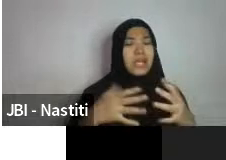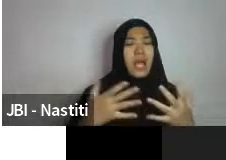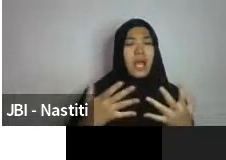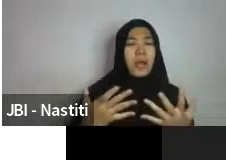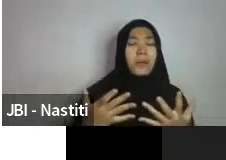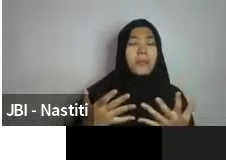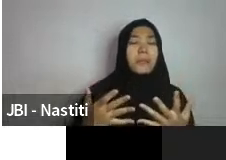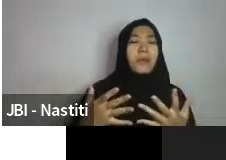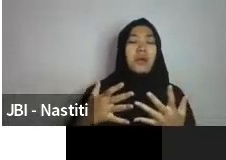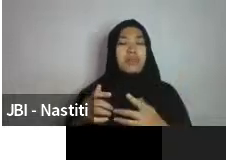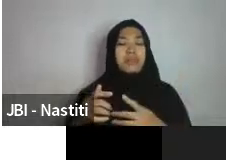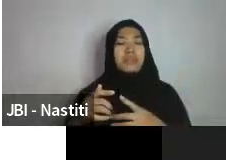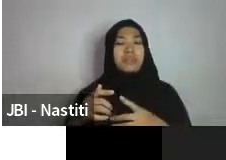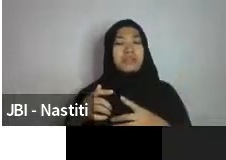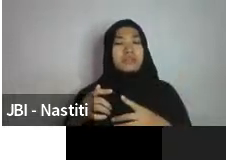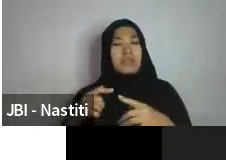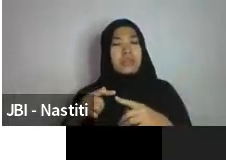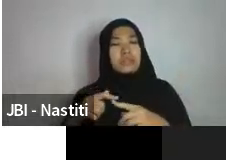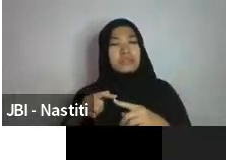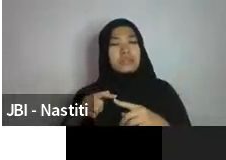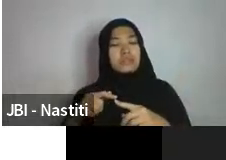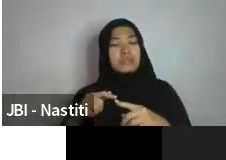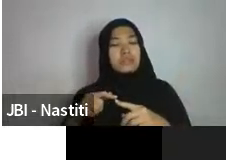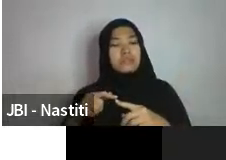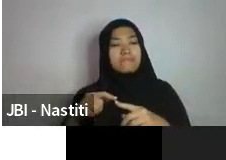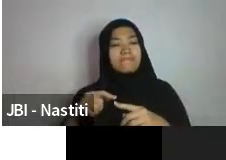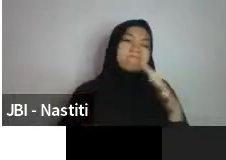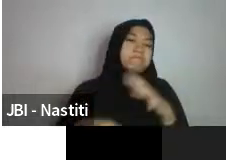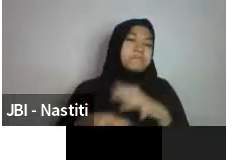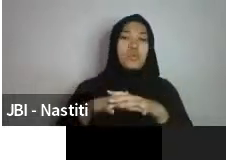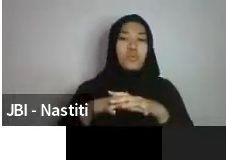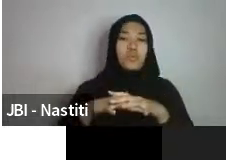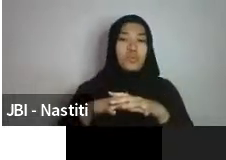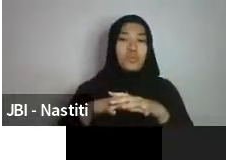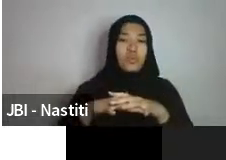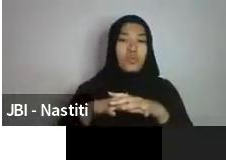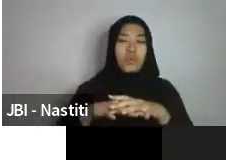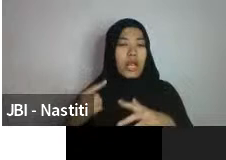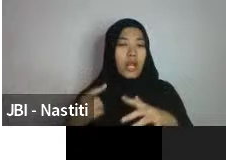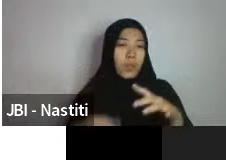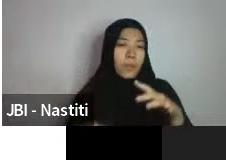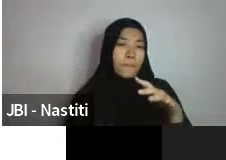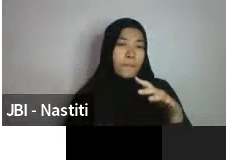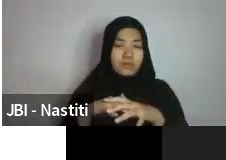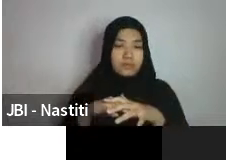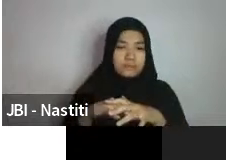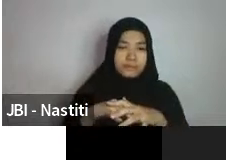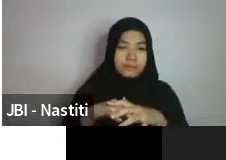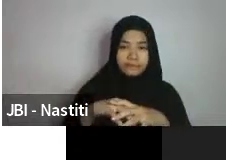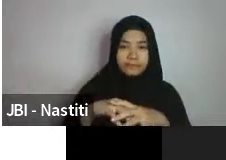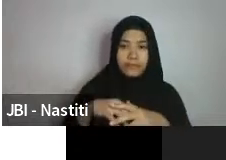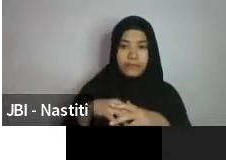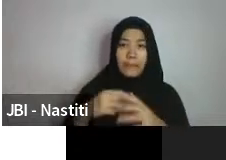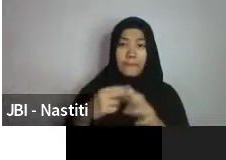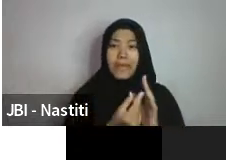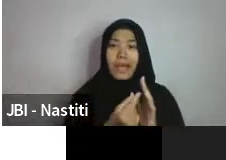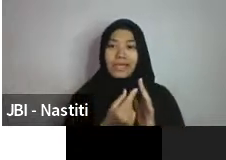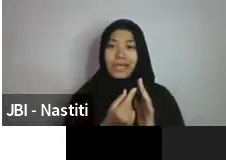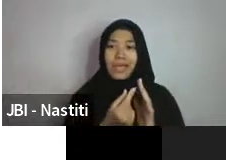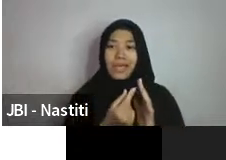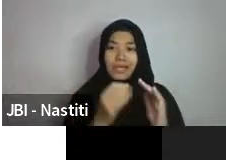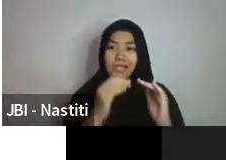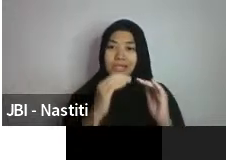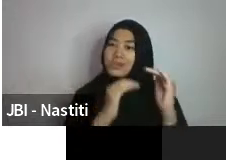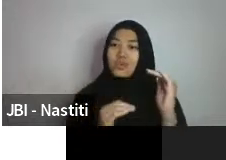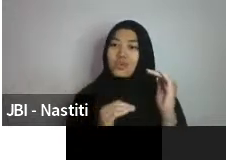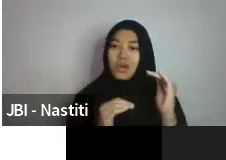funding, people with severe forms of mental illness, like dementia, for example, were admitted, they simply would not leave. They would